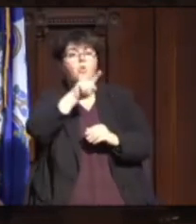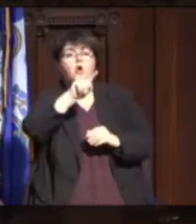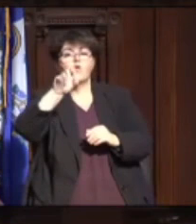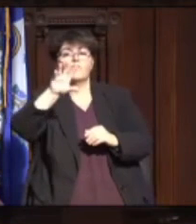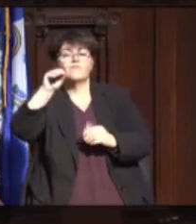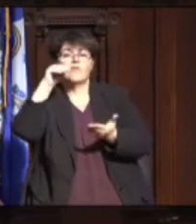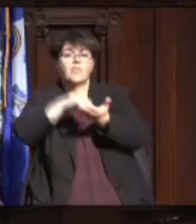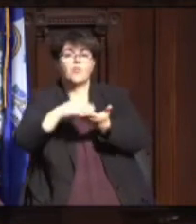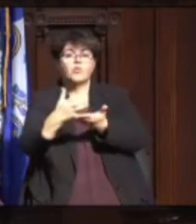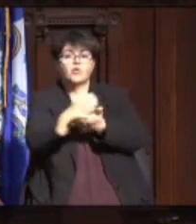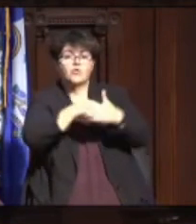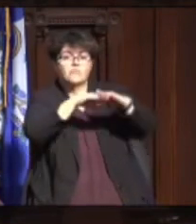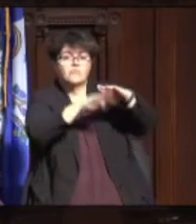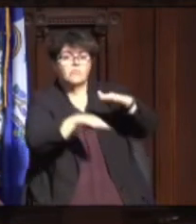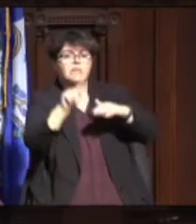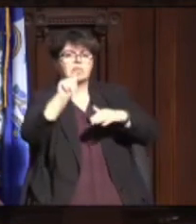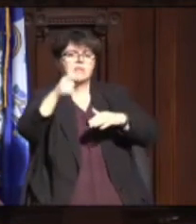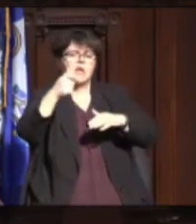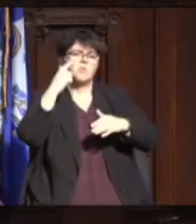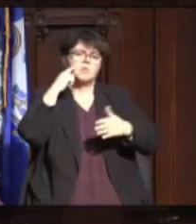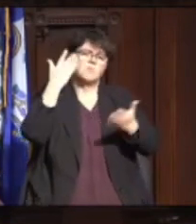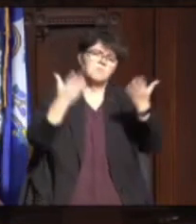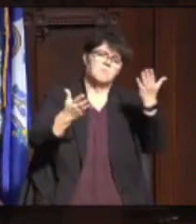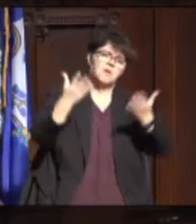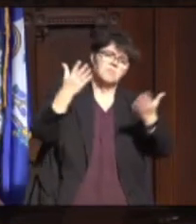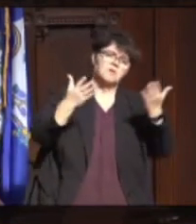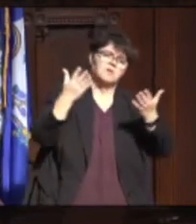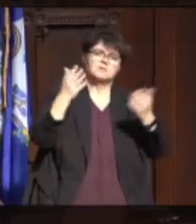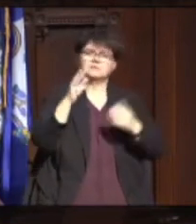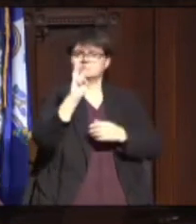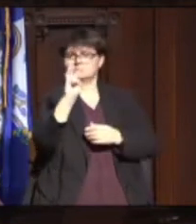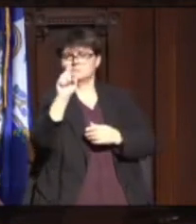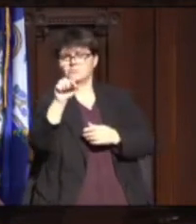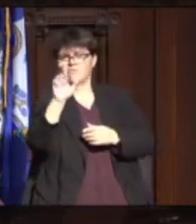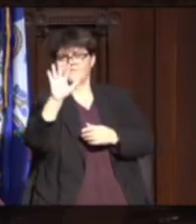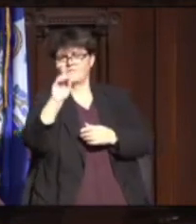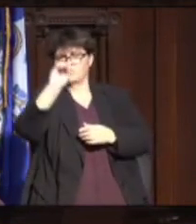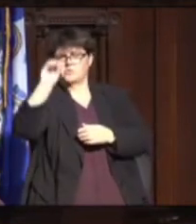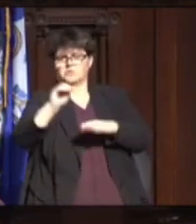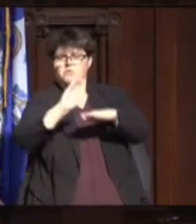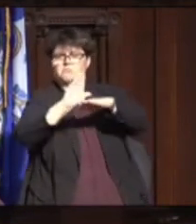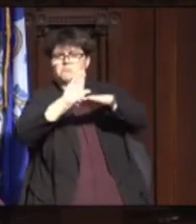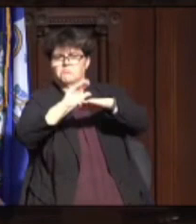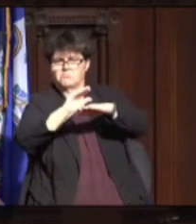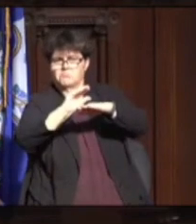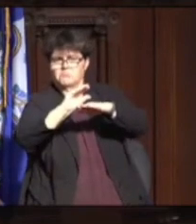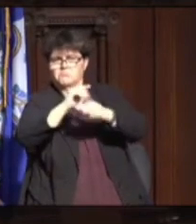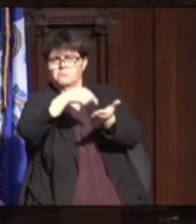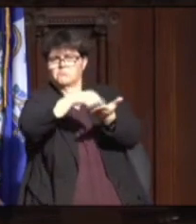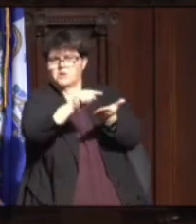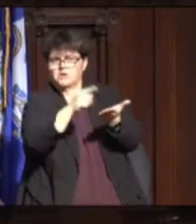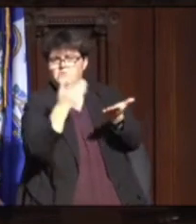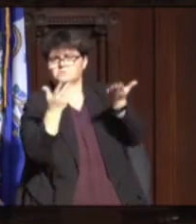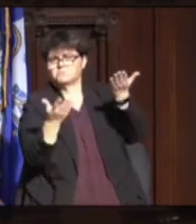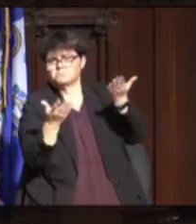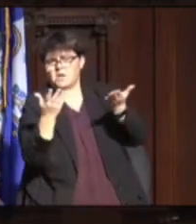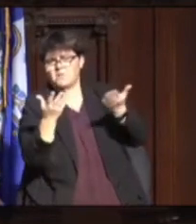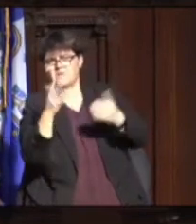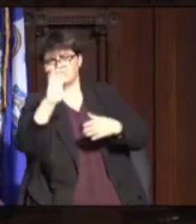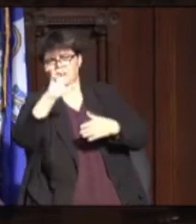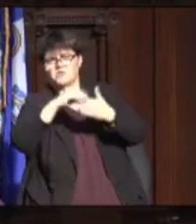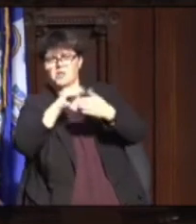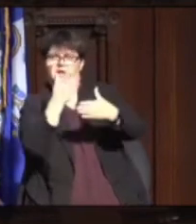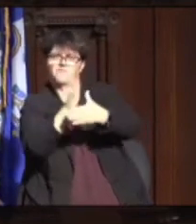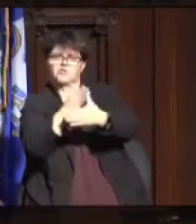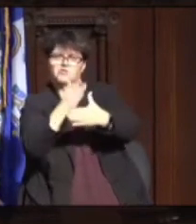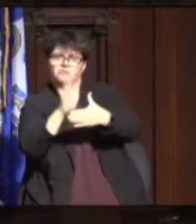about $500. These combined savings for taxpayers, these two proposals, that's worth